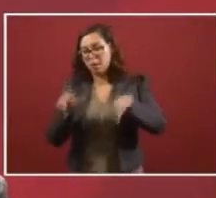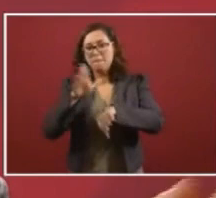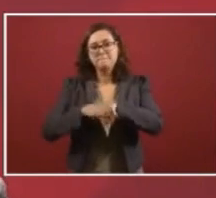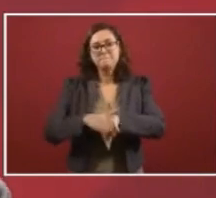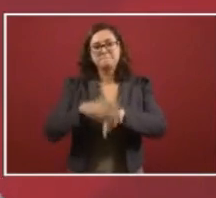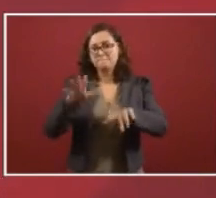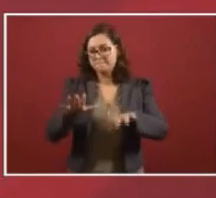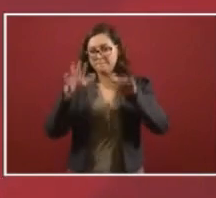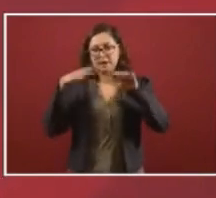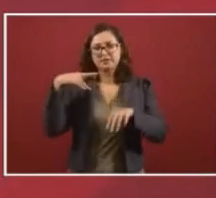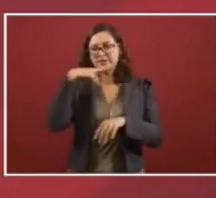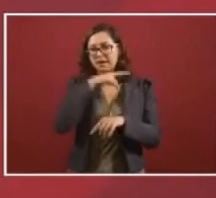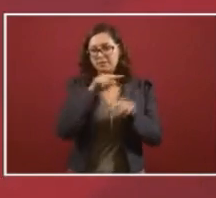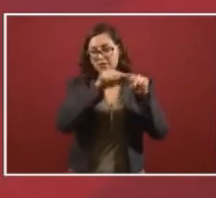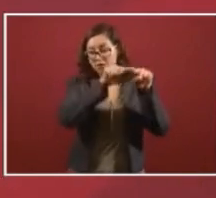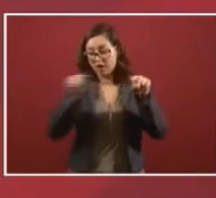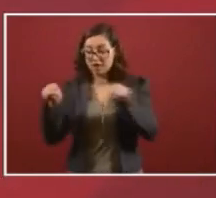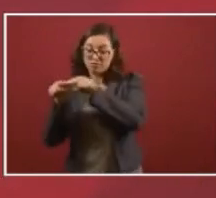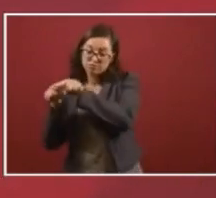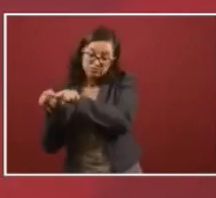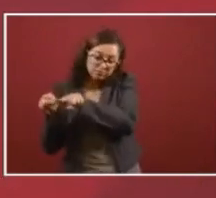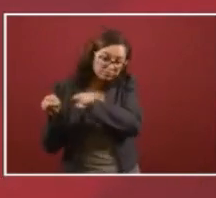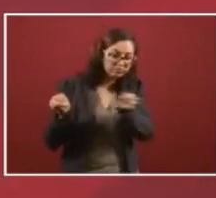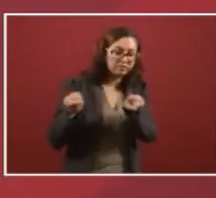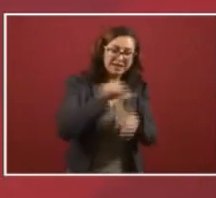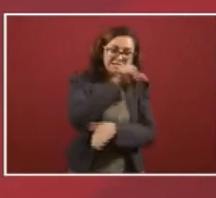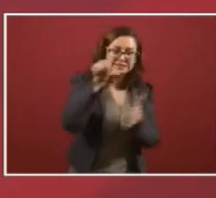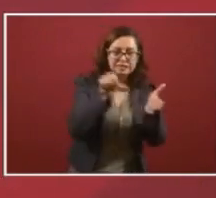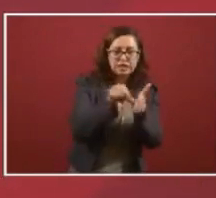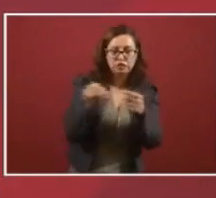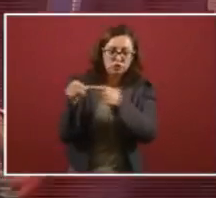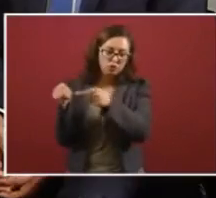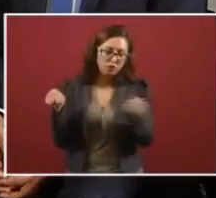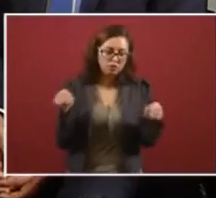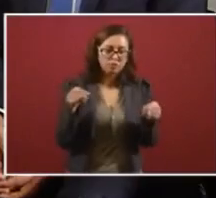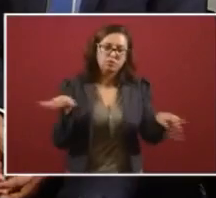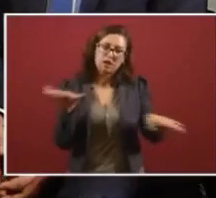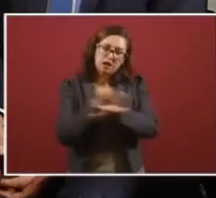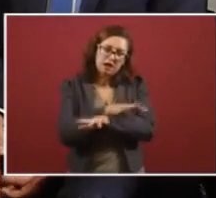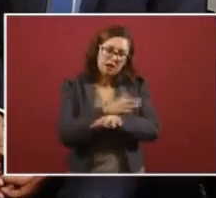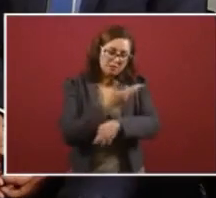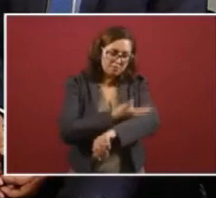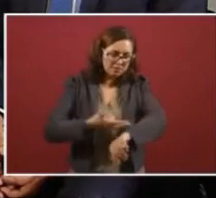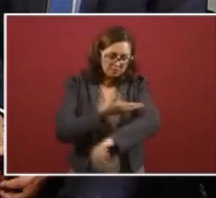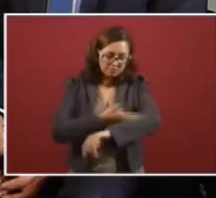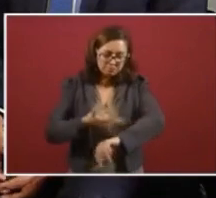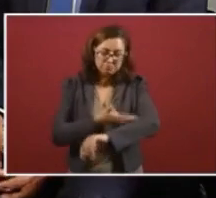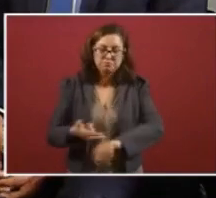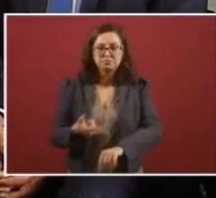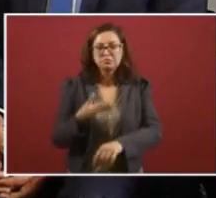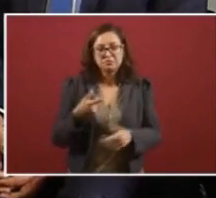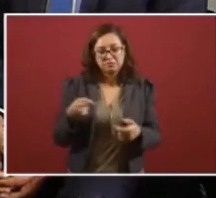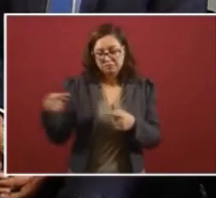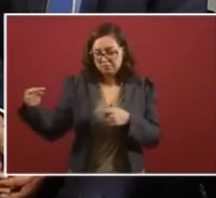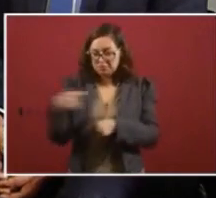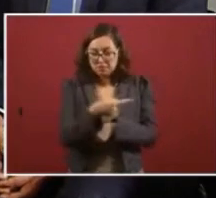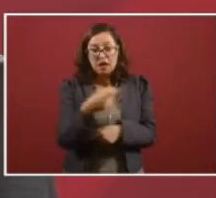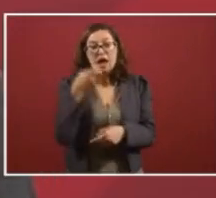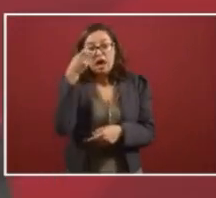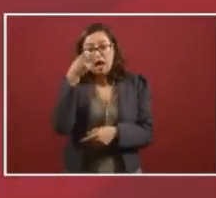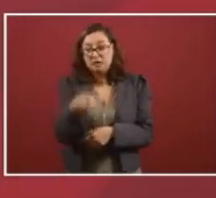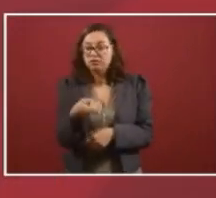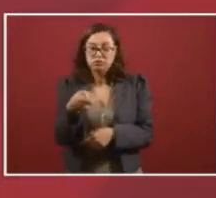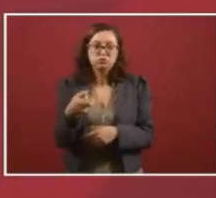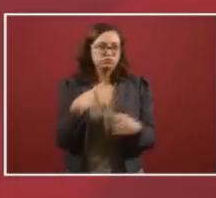that allows it to come as quickly as possible to the public sector. That's why we insist that